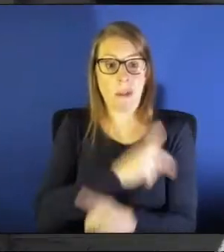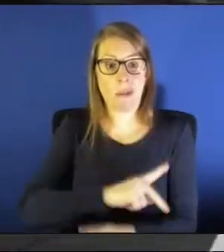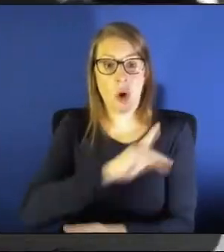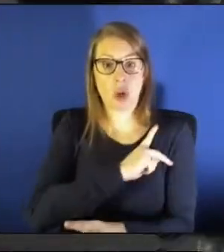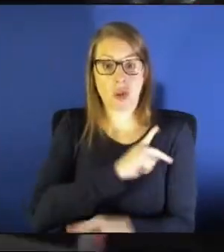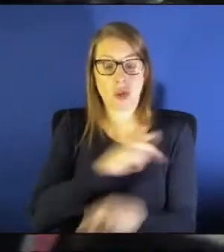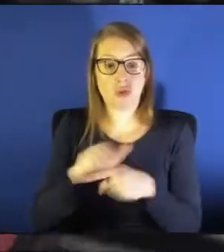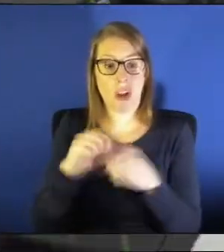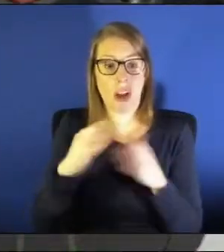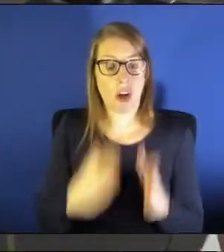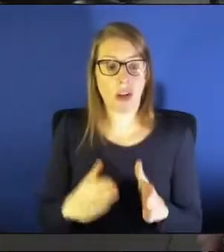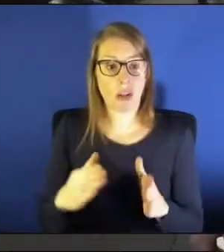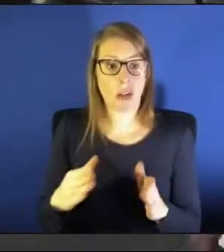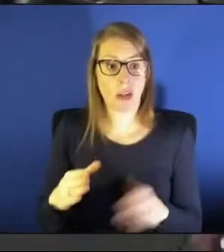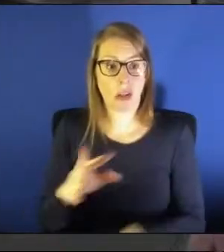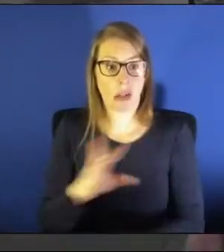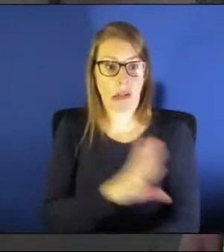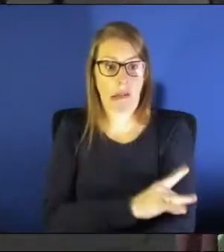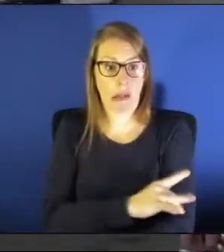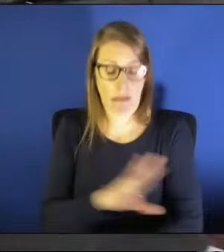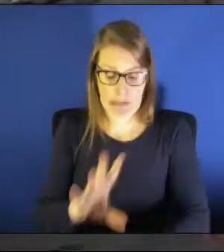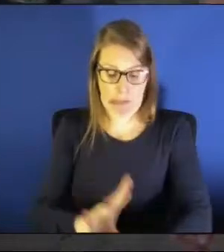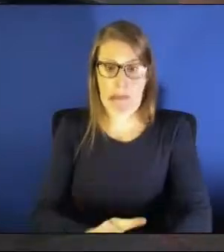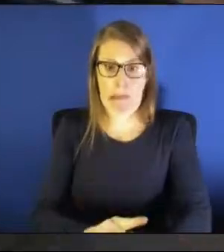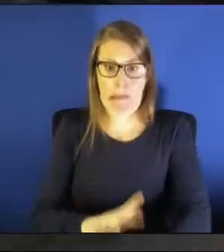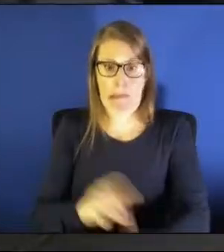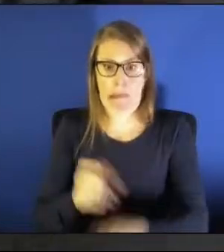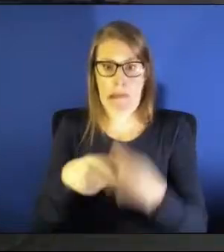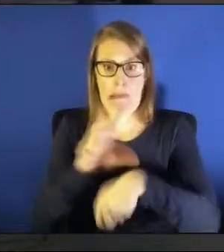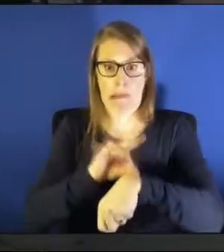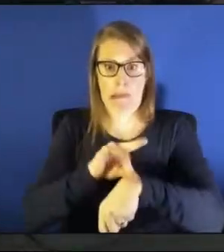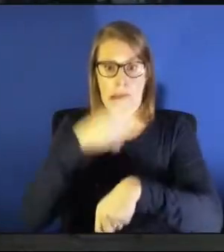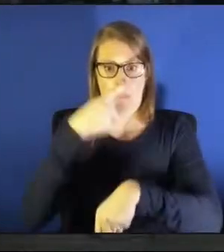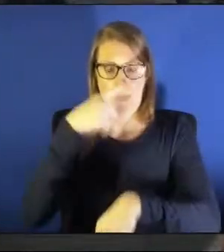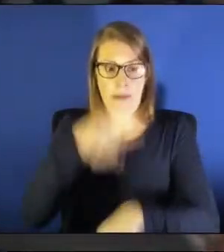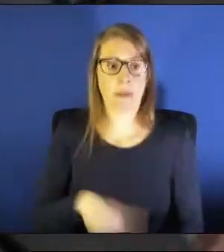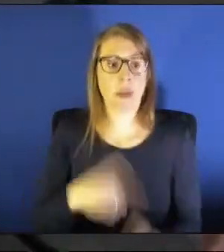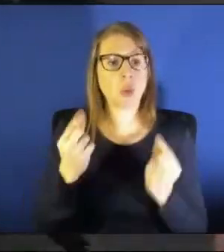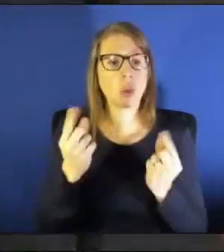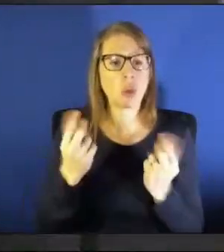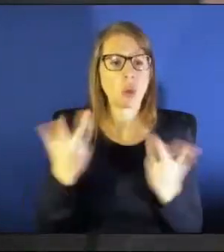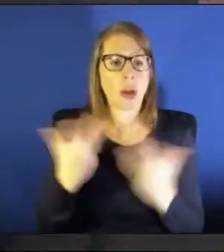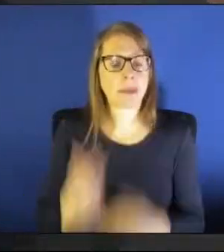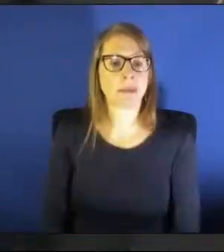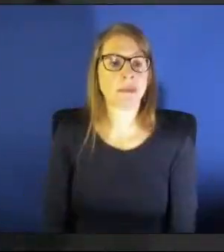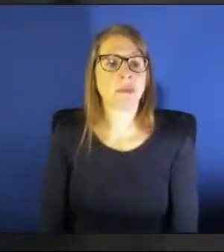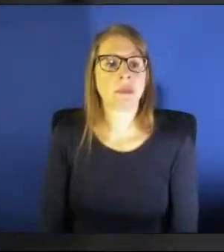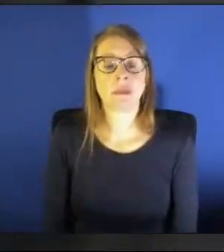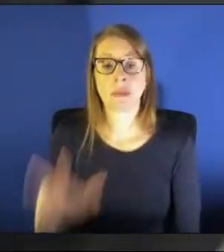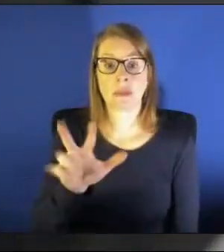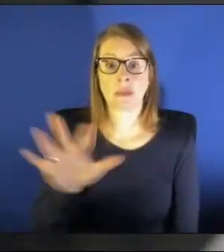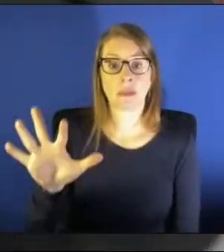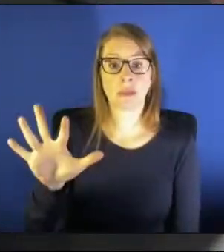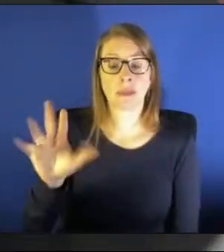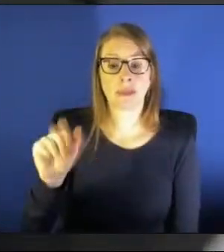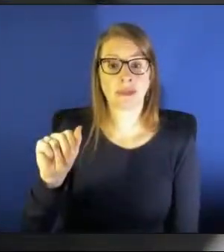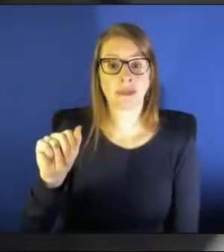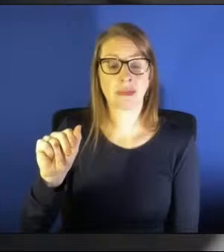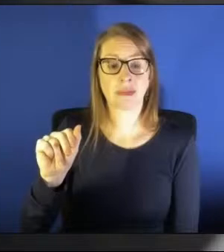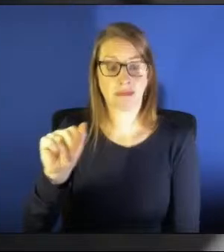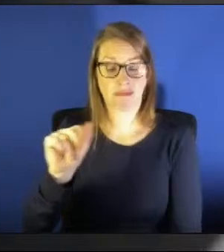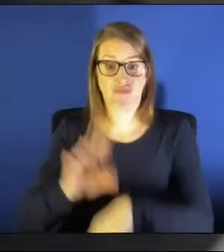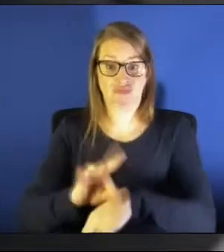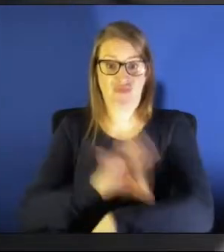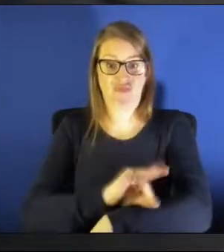me. One came off. Can I just hook it right there? Yeah, just replace that. Okay, what do these do? So we have 35 anatomically placed markers that are going to